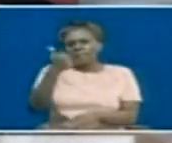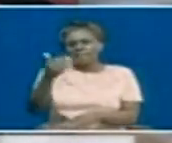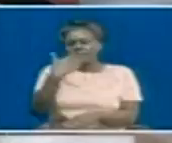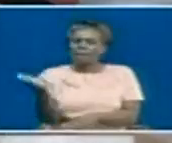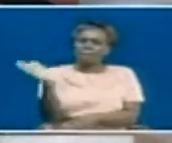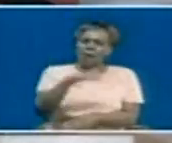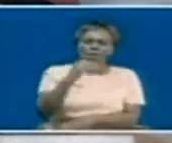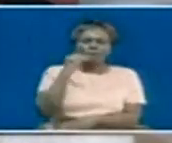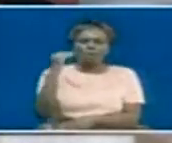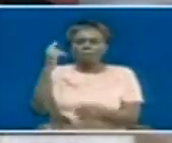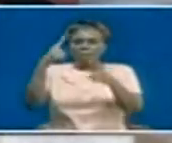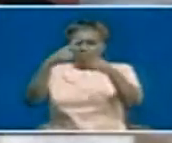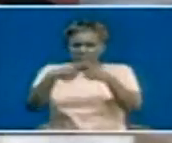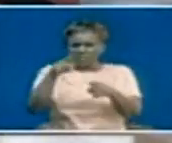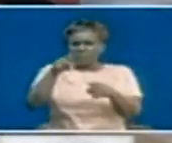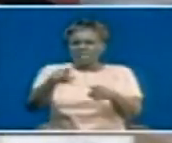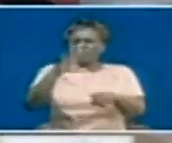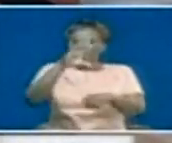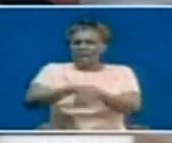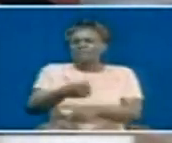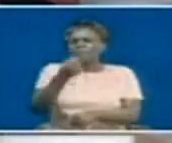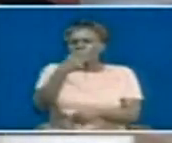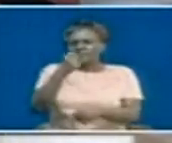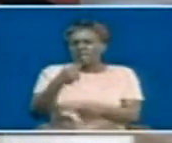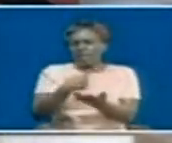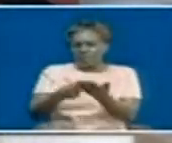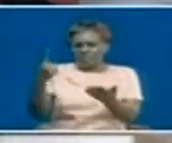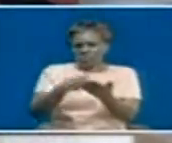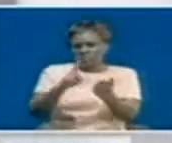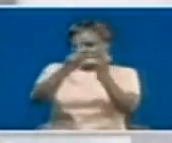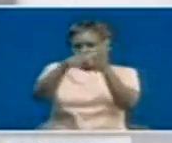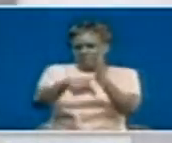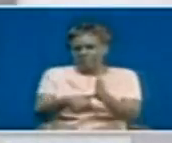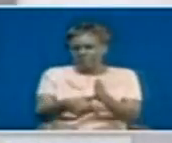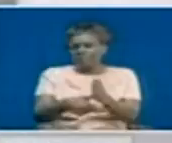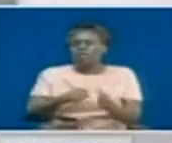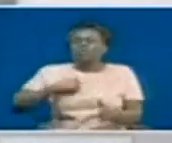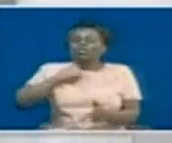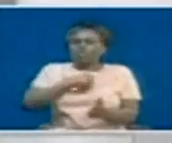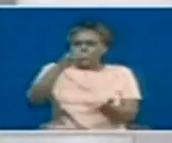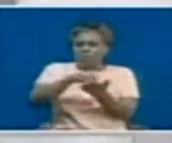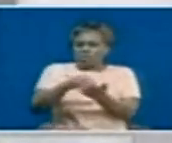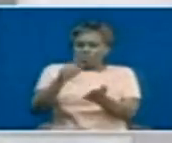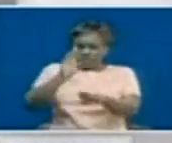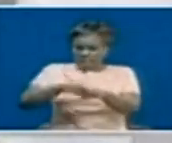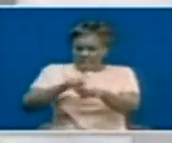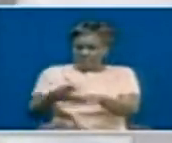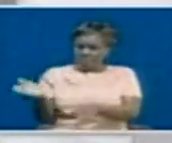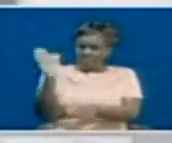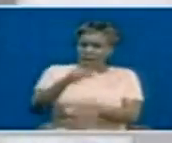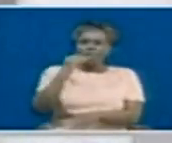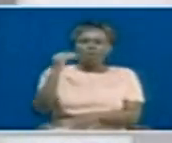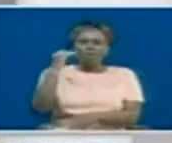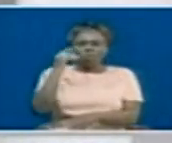back home. However, she refused to take her medication a few weeks later. Unfortunately, when she reached home,